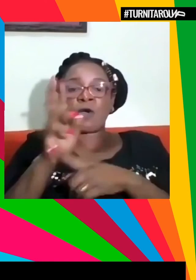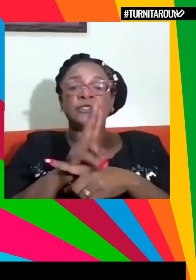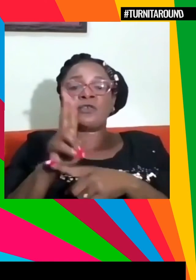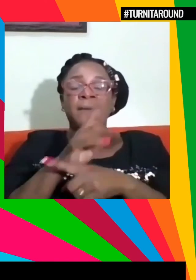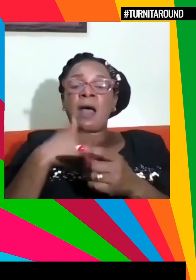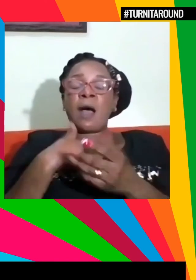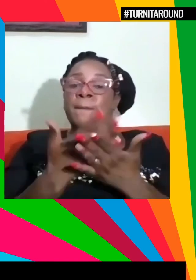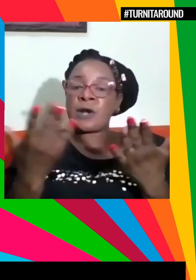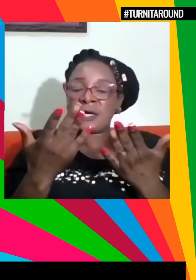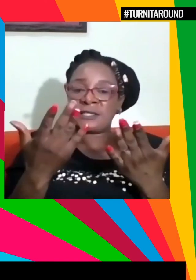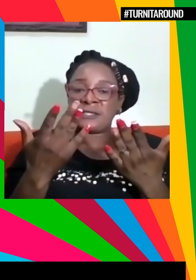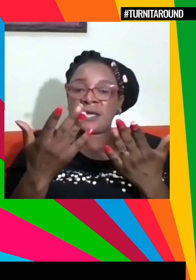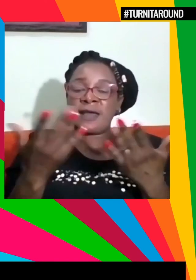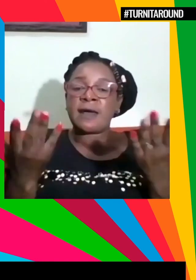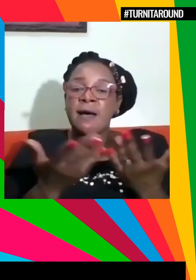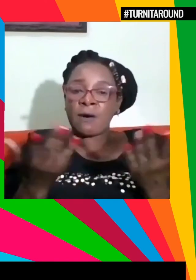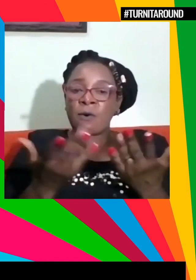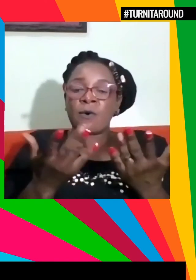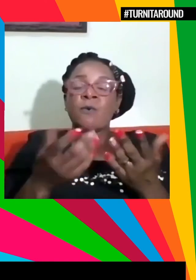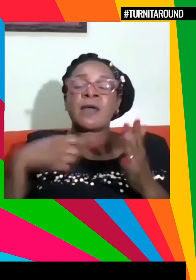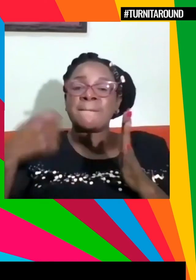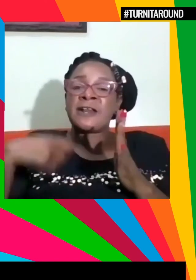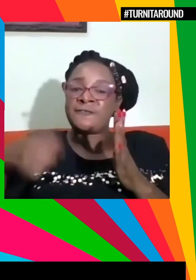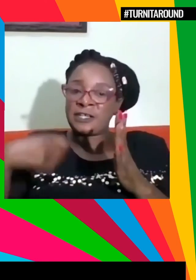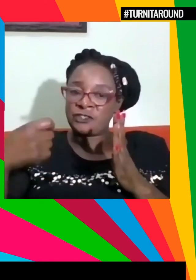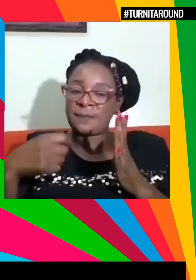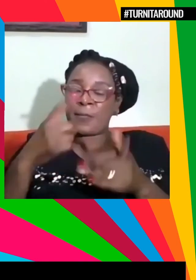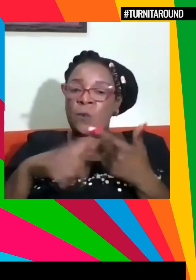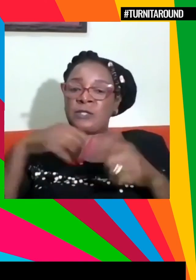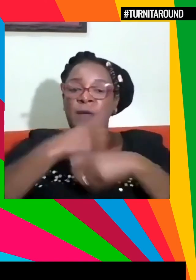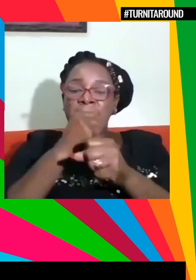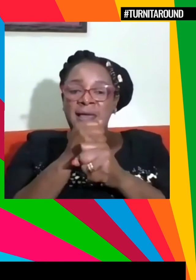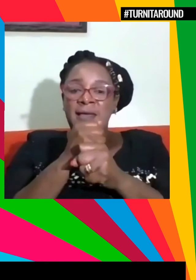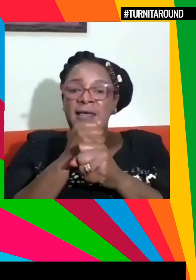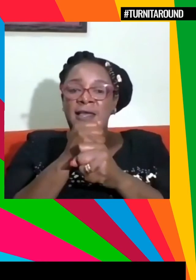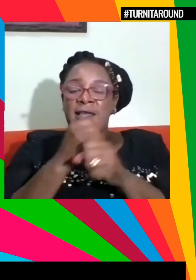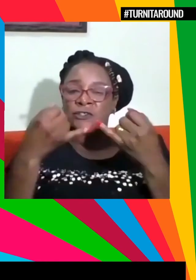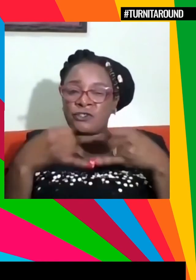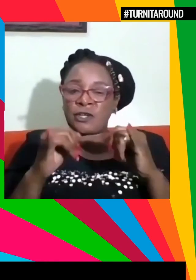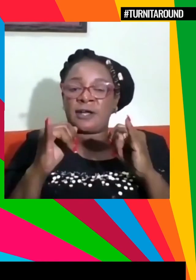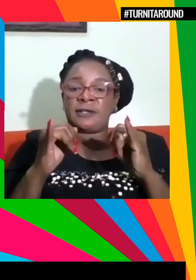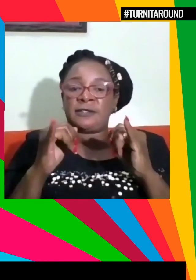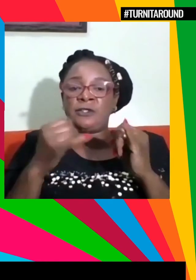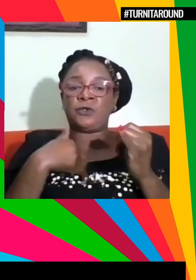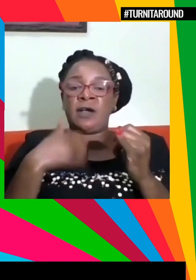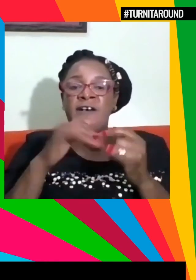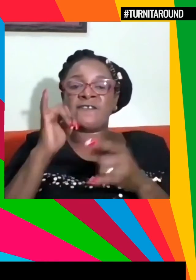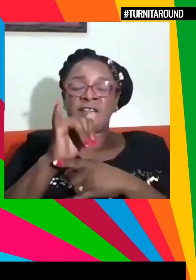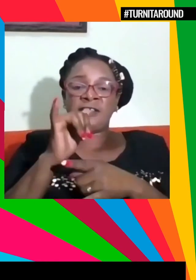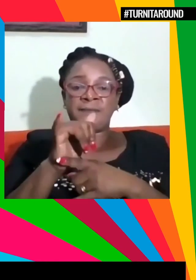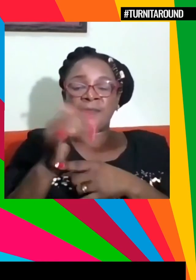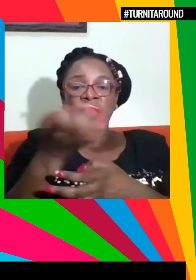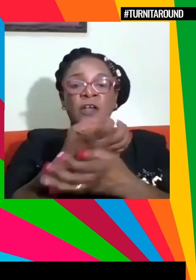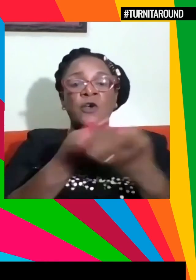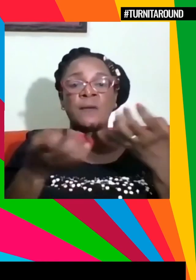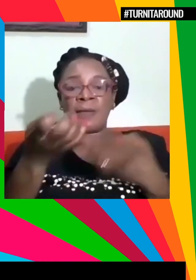and then as companies, how we manufacture what we make, and really drive towards a circular regenerative economy.